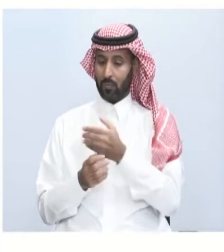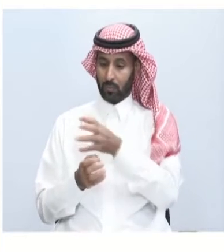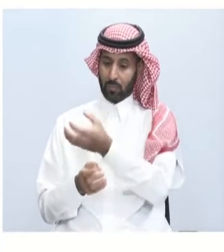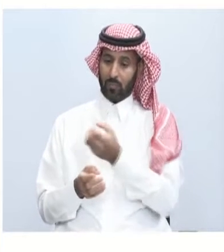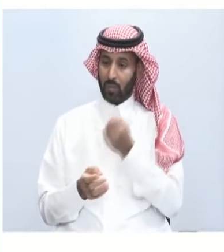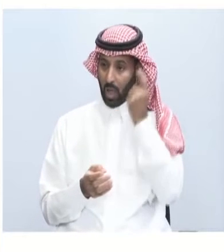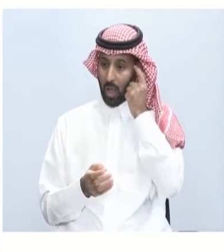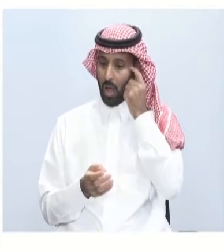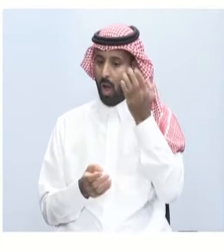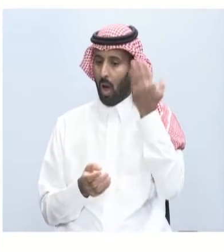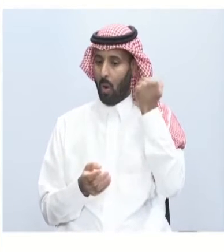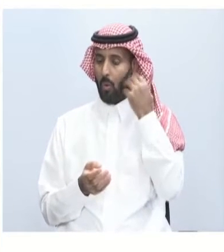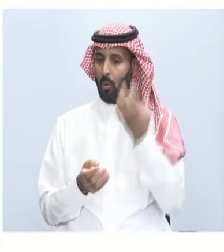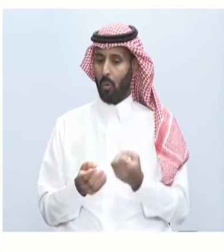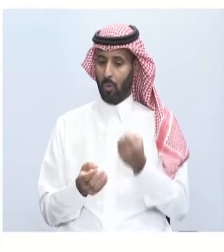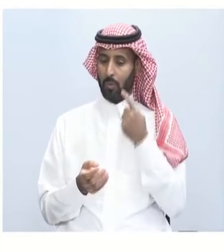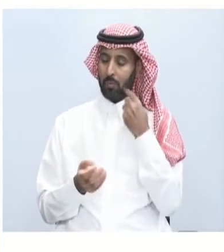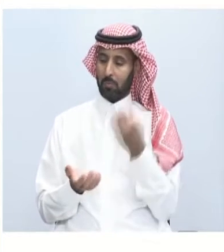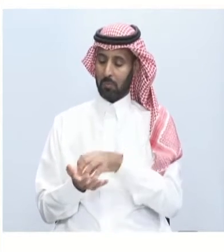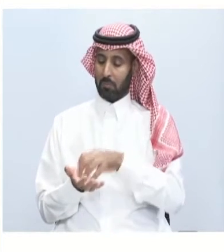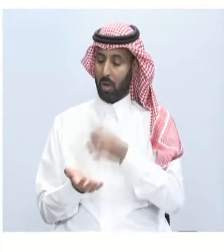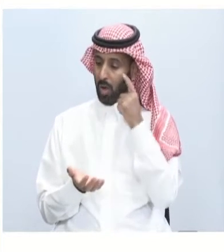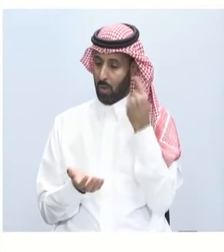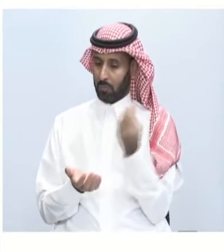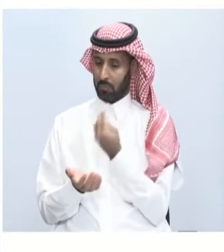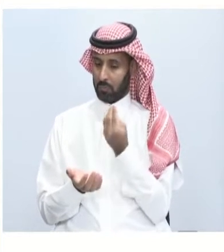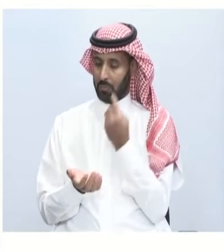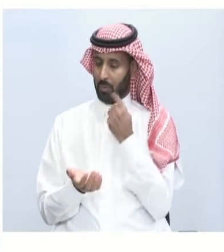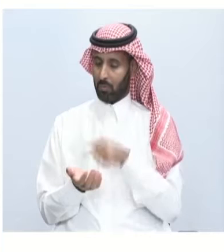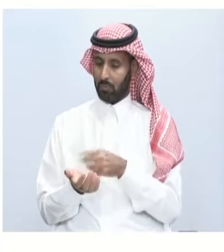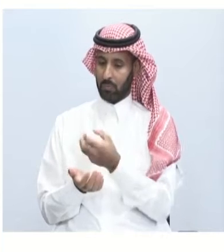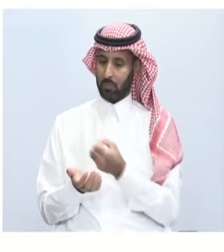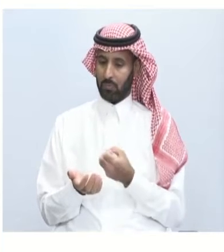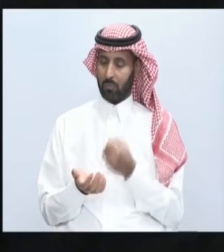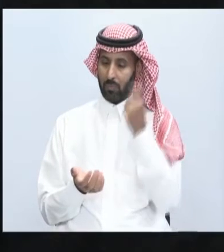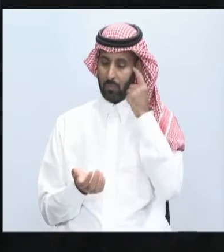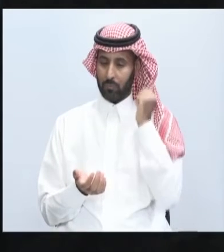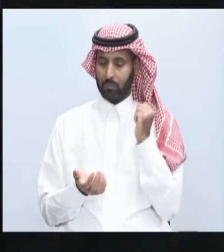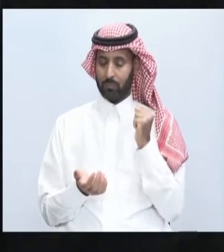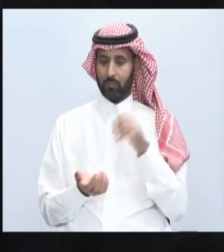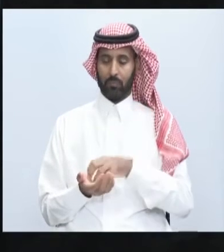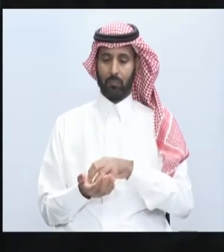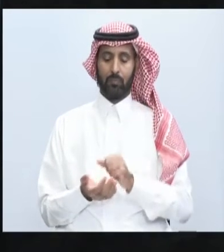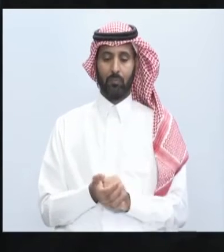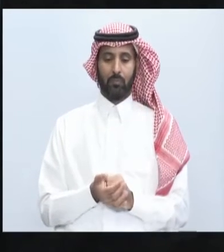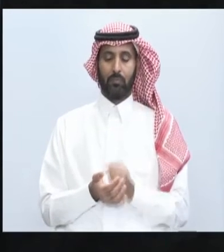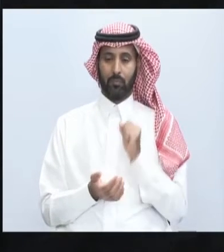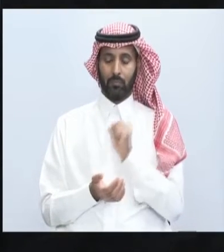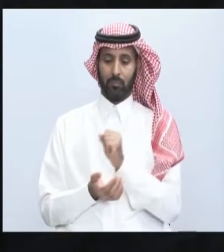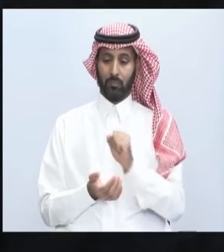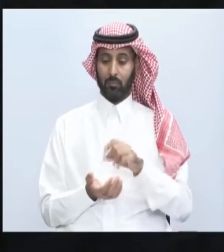you remember a holiday or special event, or in our case here, to help you remember a